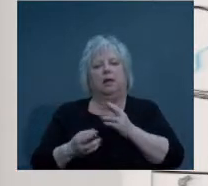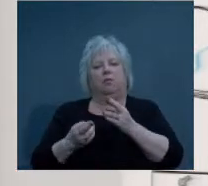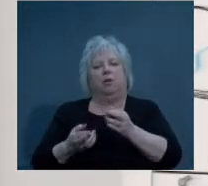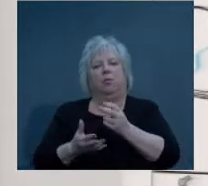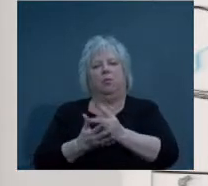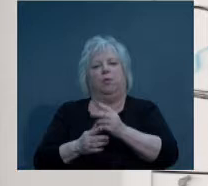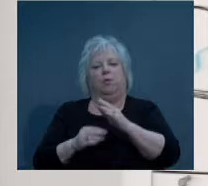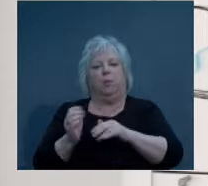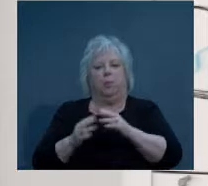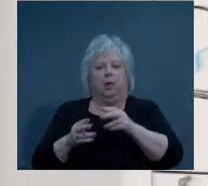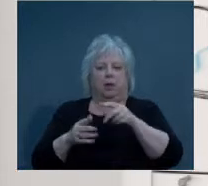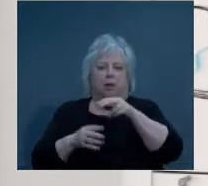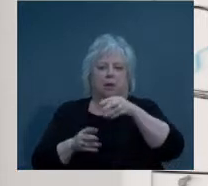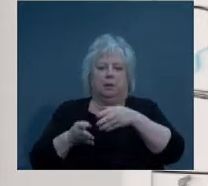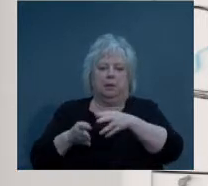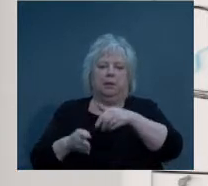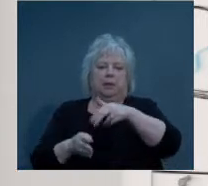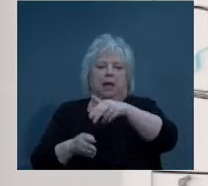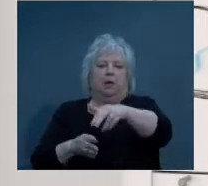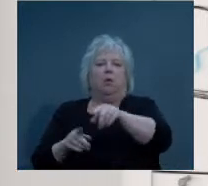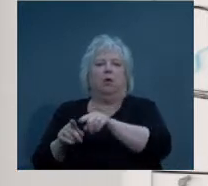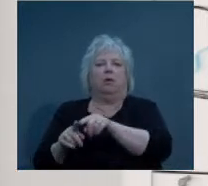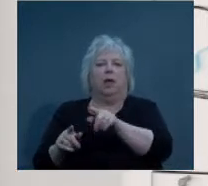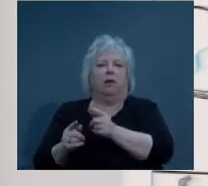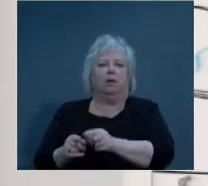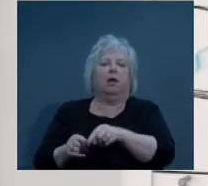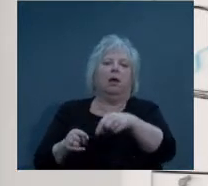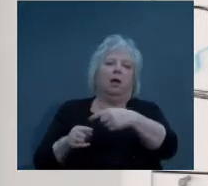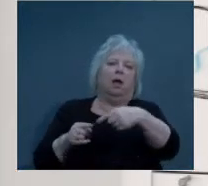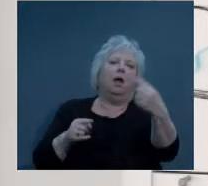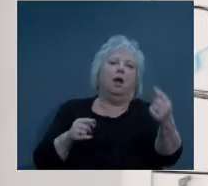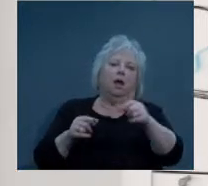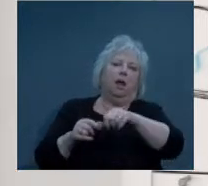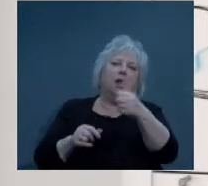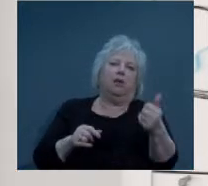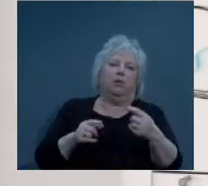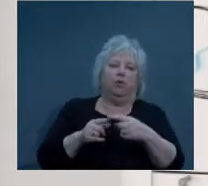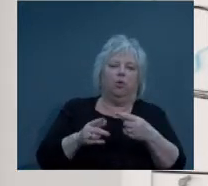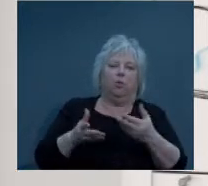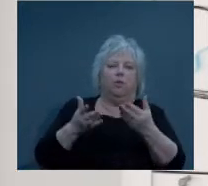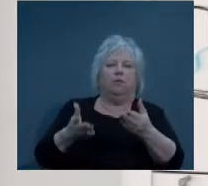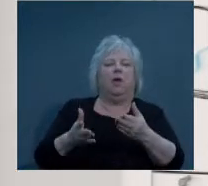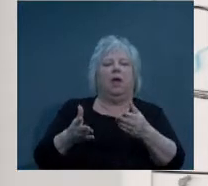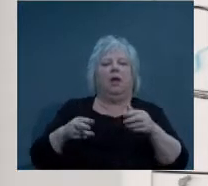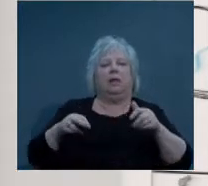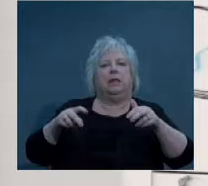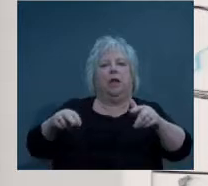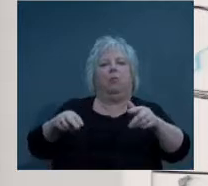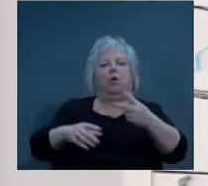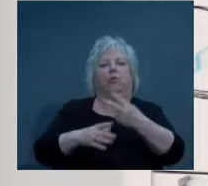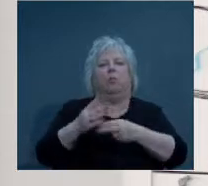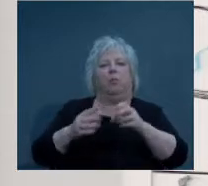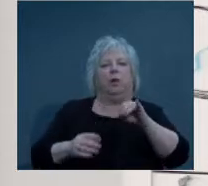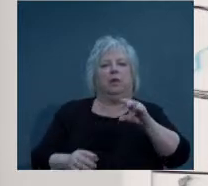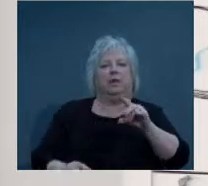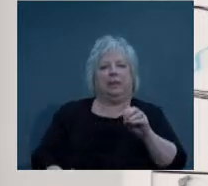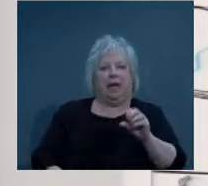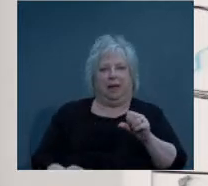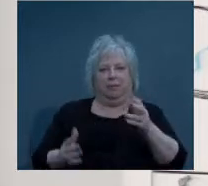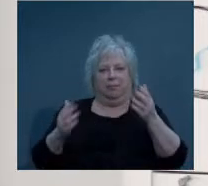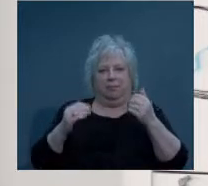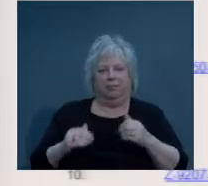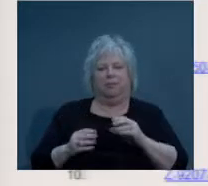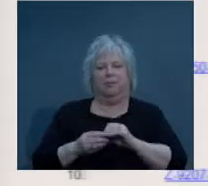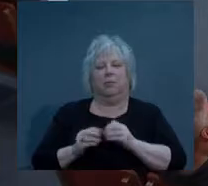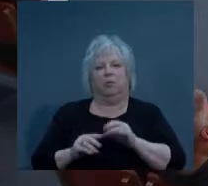construct sidewalks as proposed as an alternative to providing sidewalks on both sides of the service easements. Item